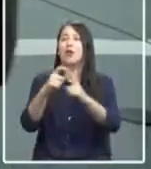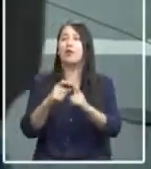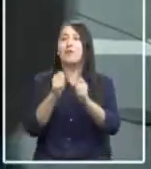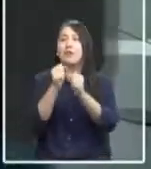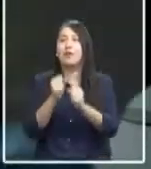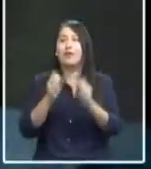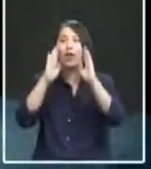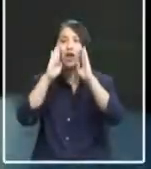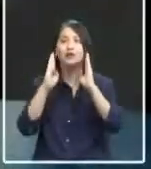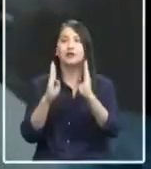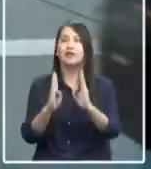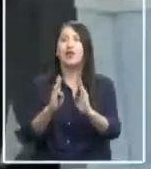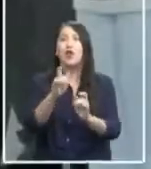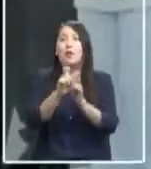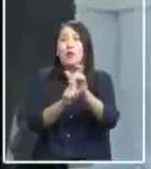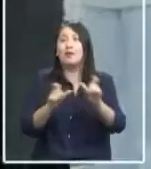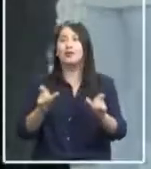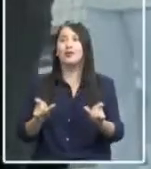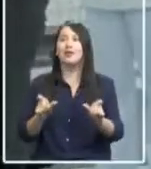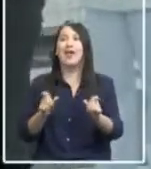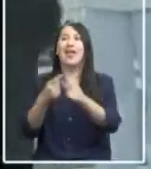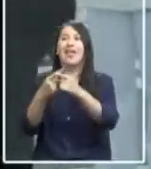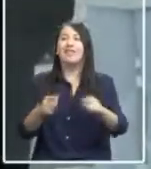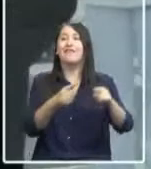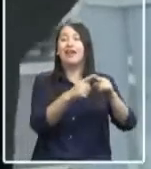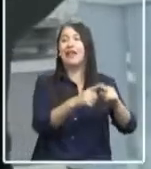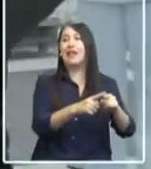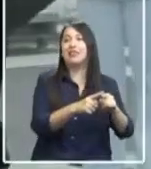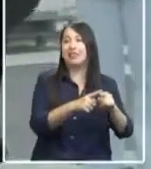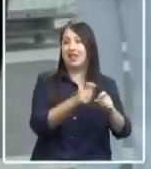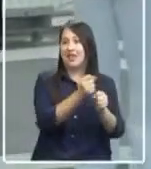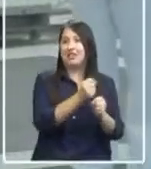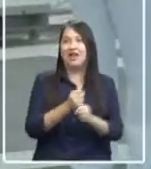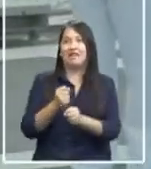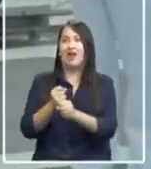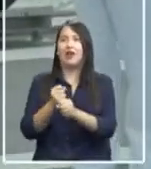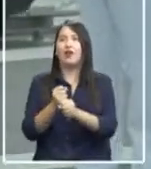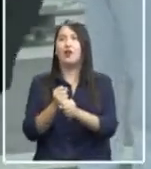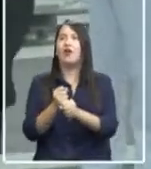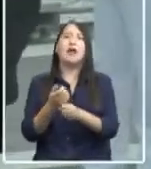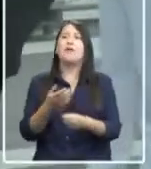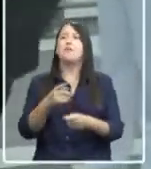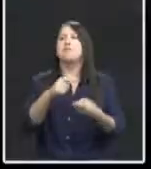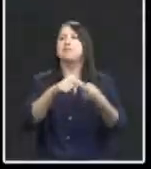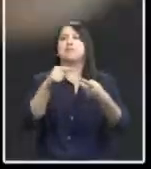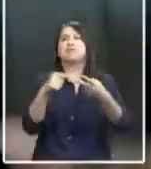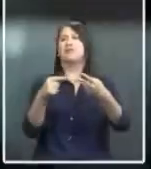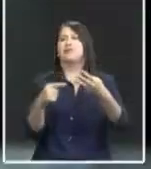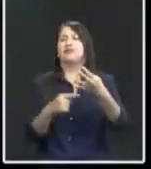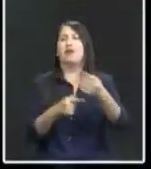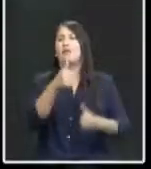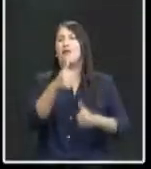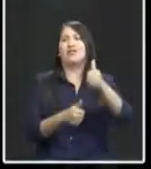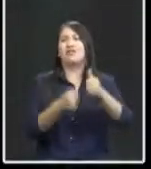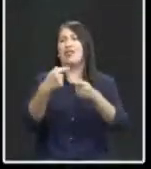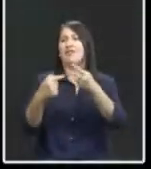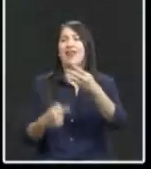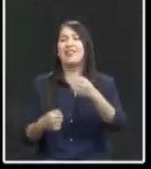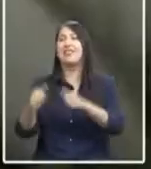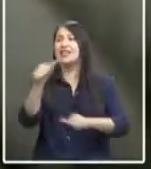to come across people from different disciplines, whether it's paleontologists or climate scientists